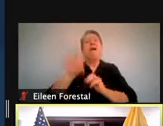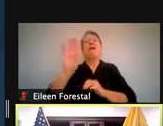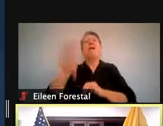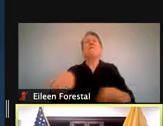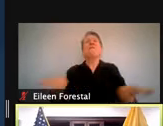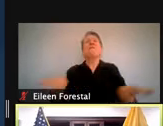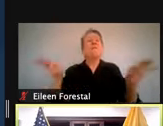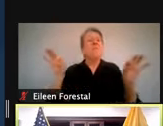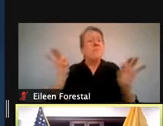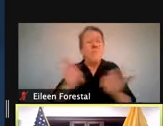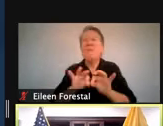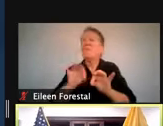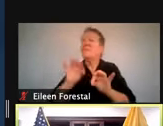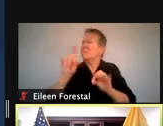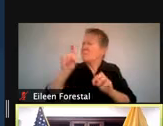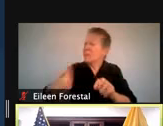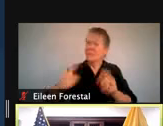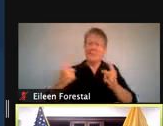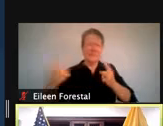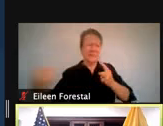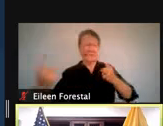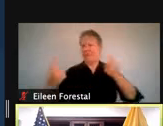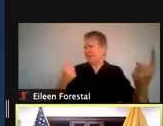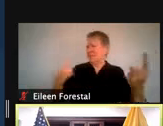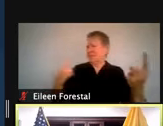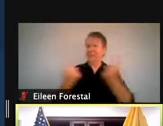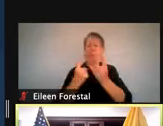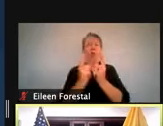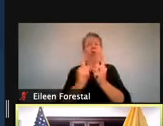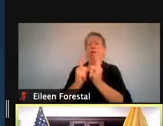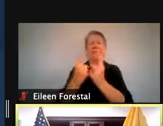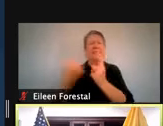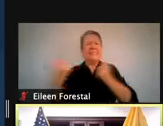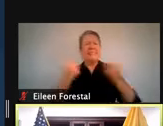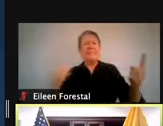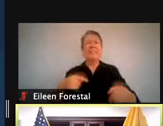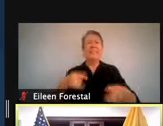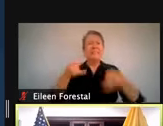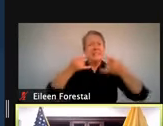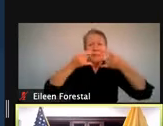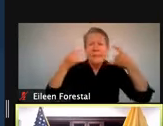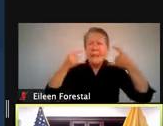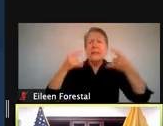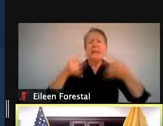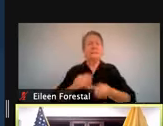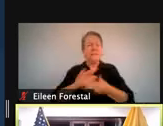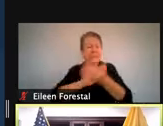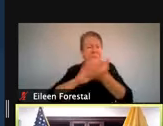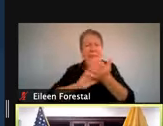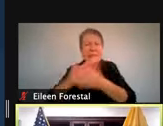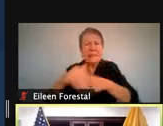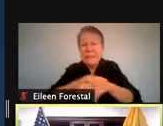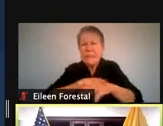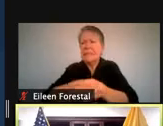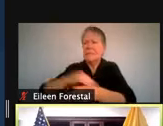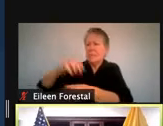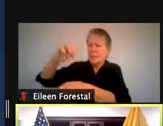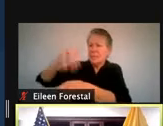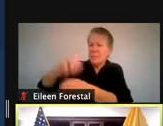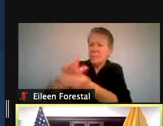with soap and water frequently, or using the high alcohol hand sanitizers, and critically, wearing